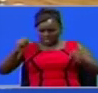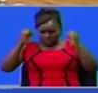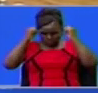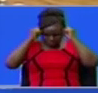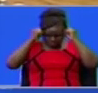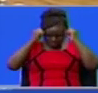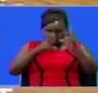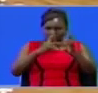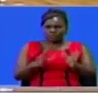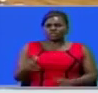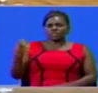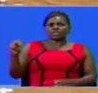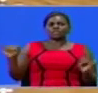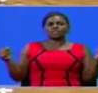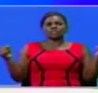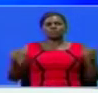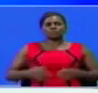Peter Akaba, KTN News.